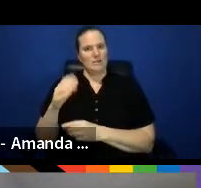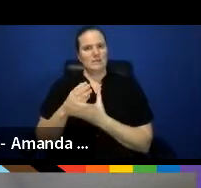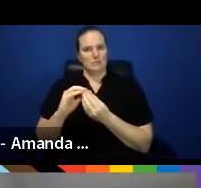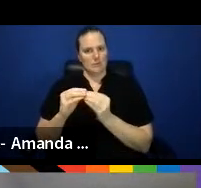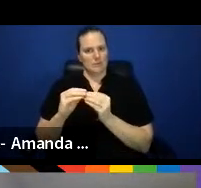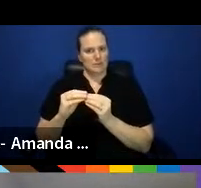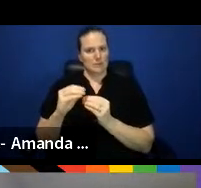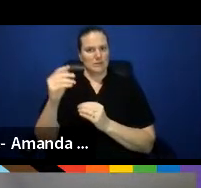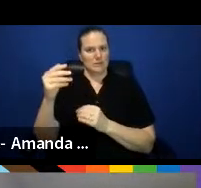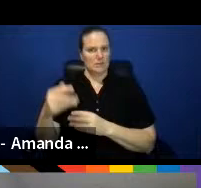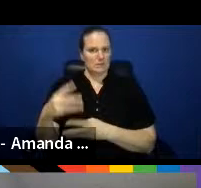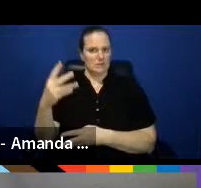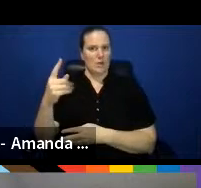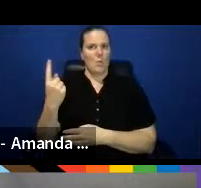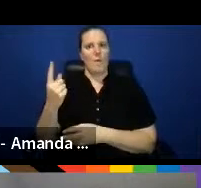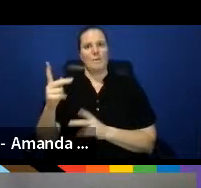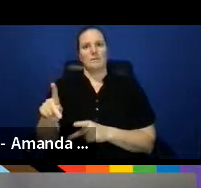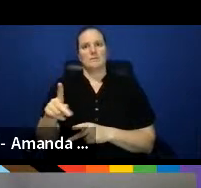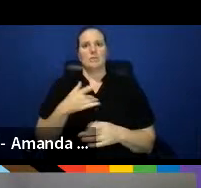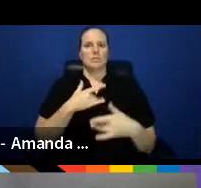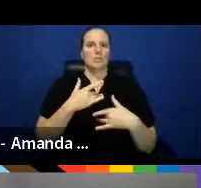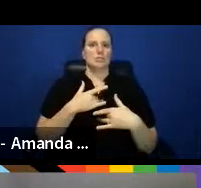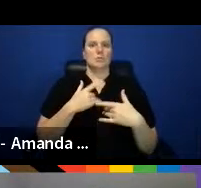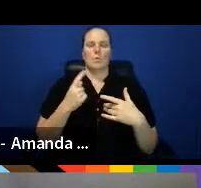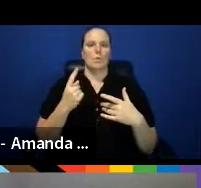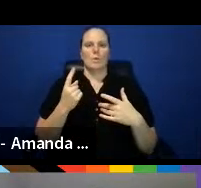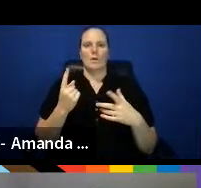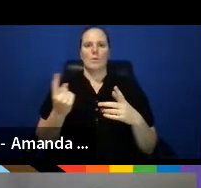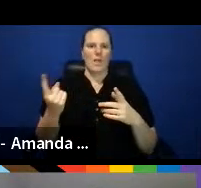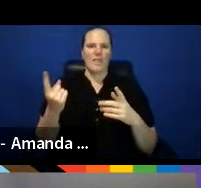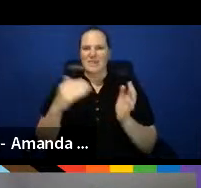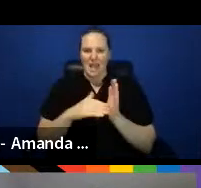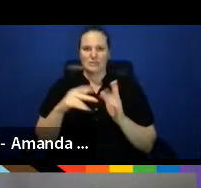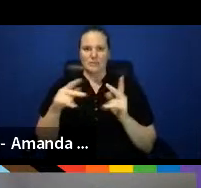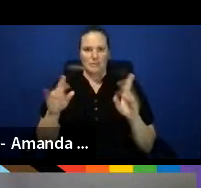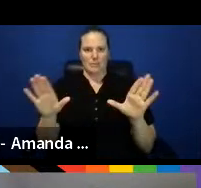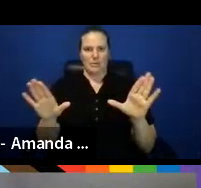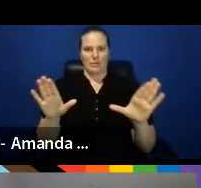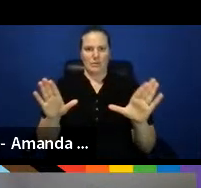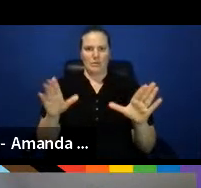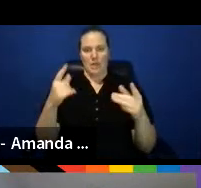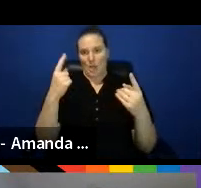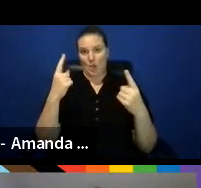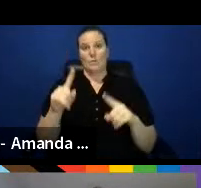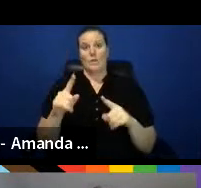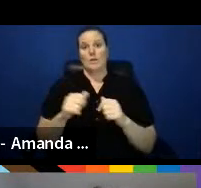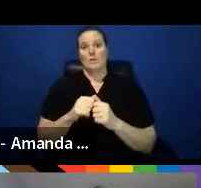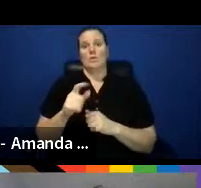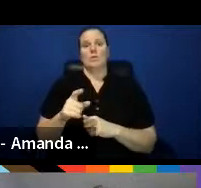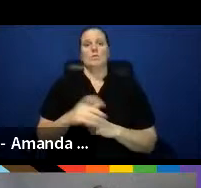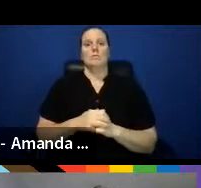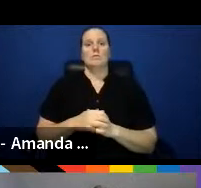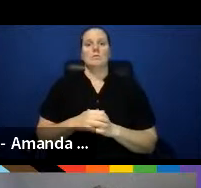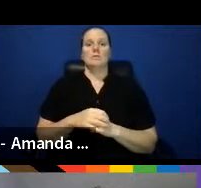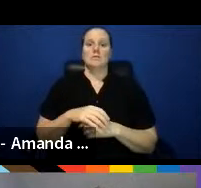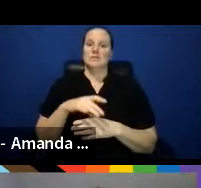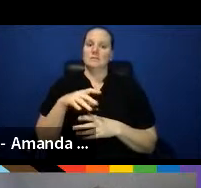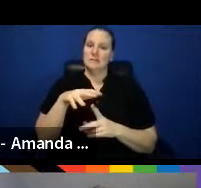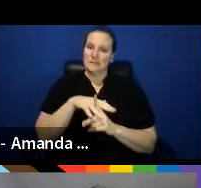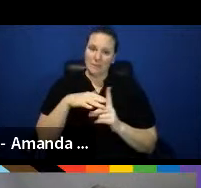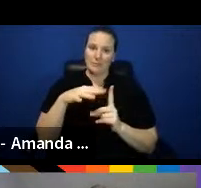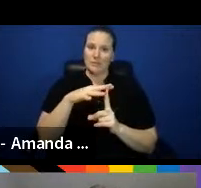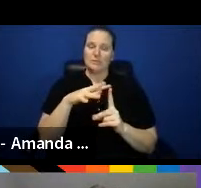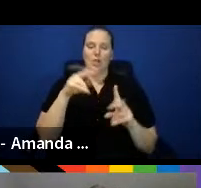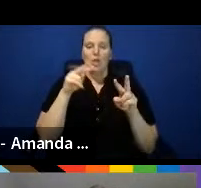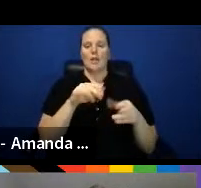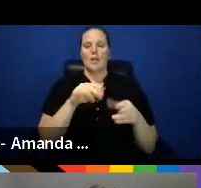statistics. This is a one person's concern, it's 1,000 persons concern. So I agree with you that substance is what we should be looking